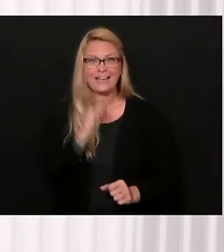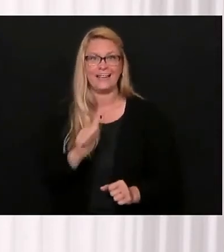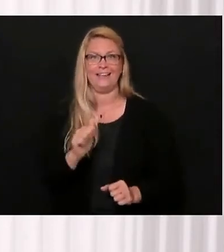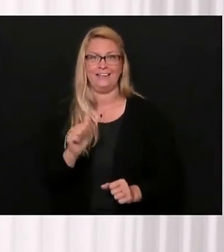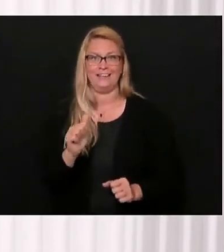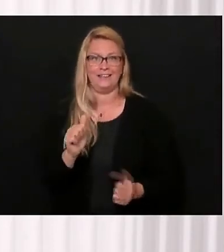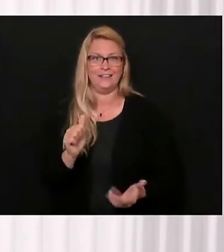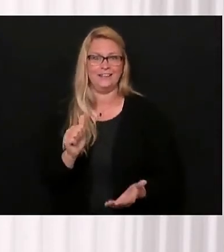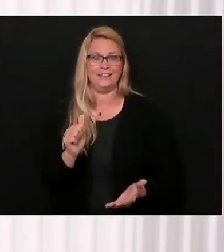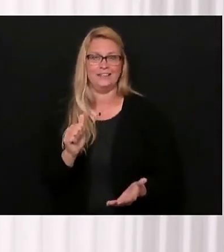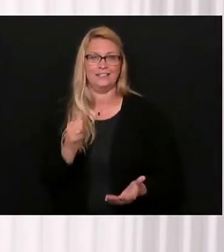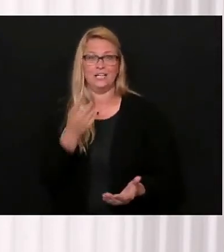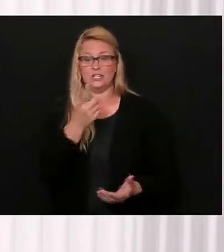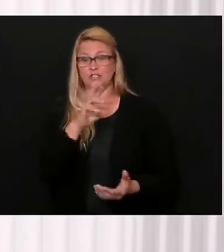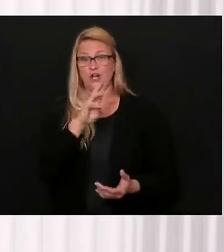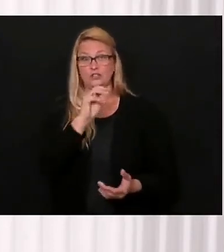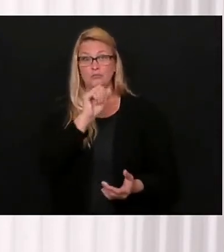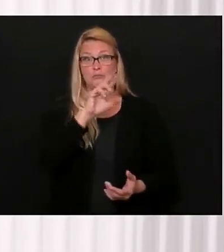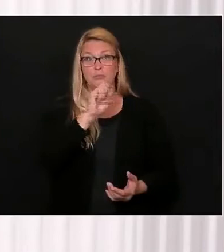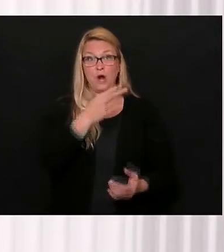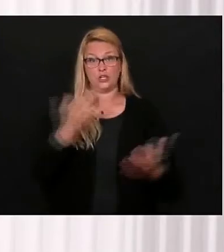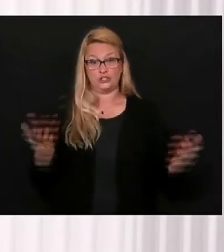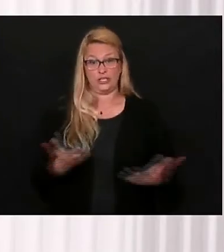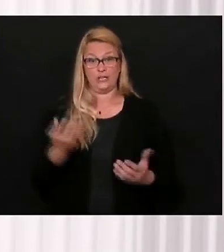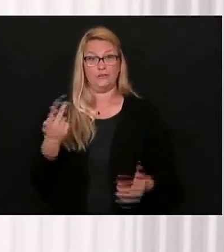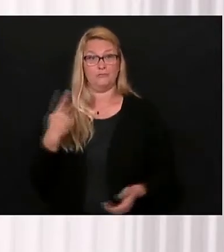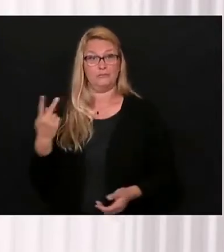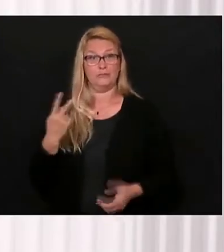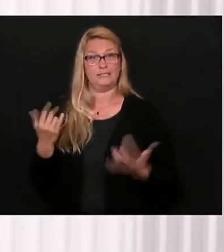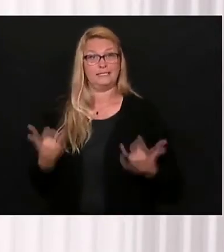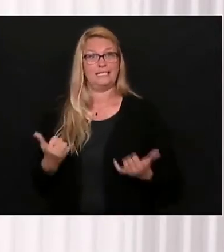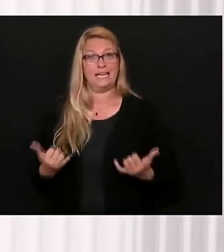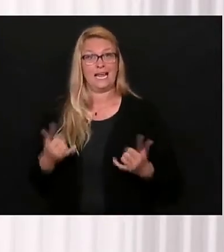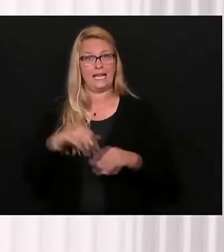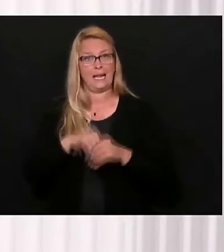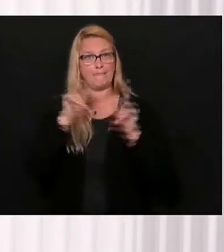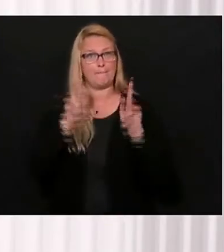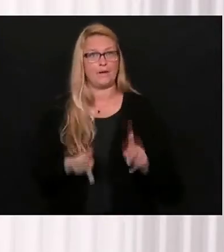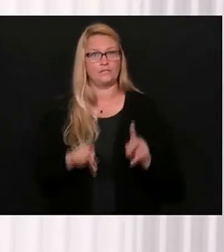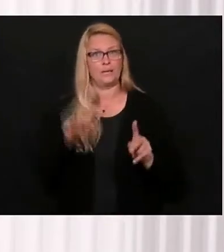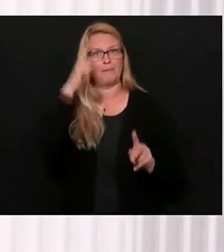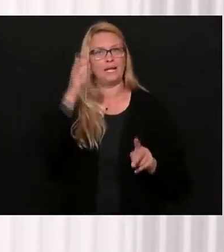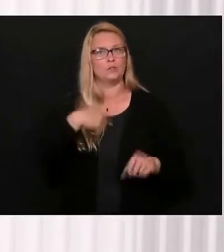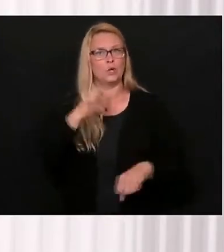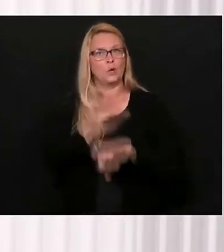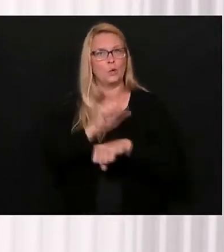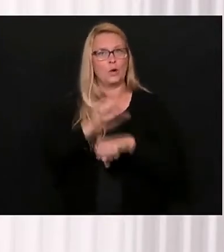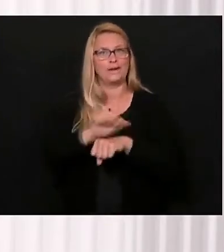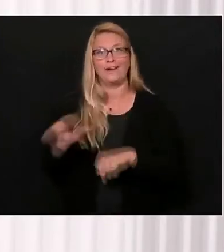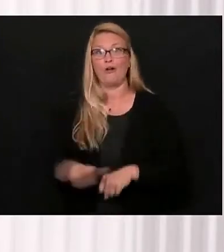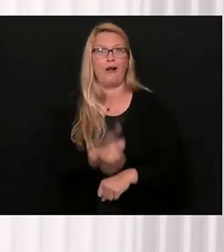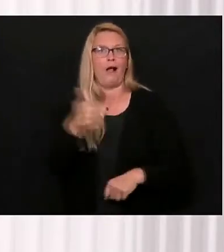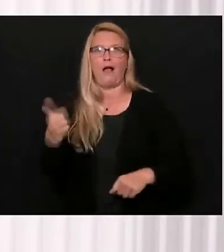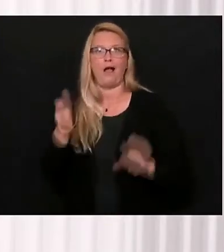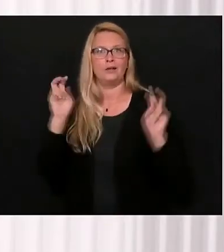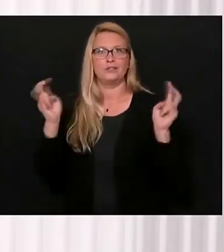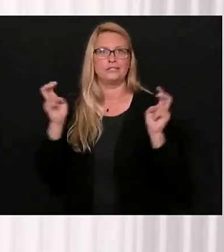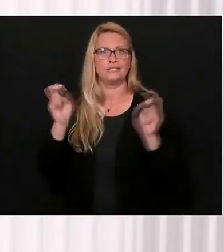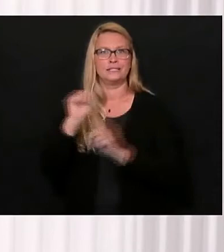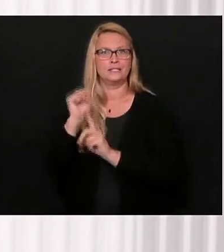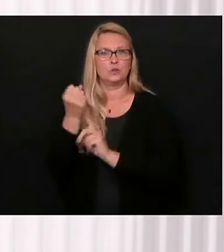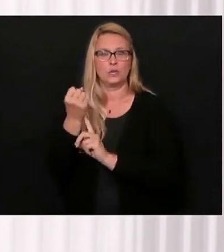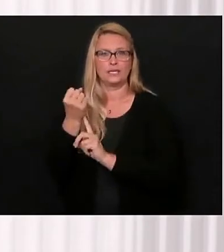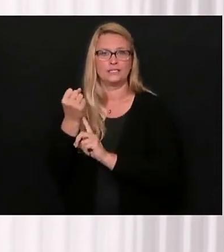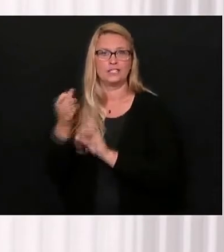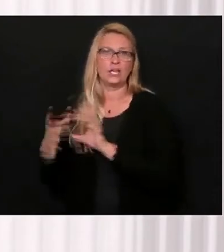that Dr. Marsh and I are here today in person is to work specifically on some other issues with the governor related